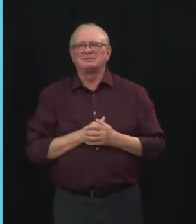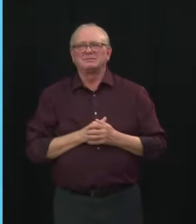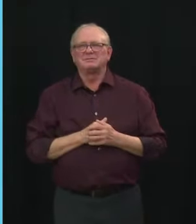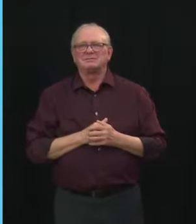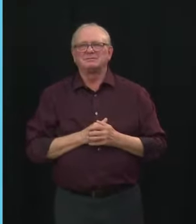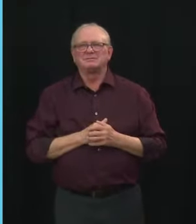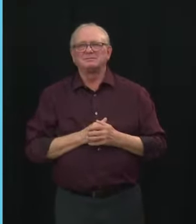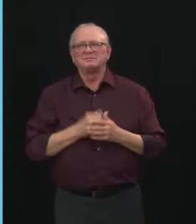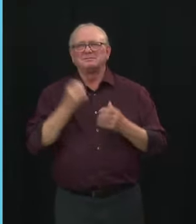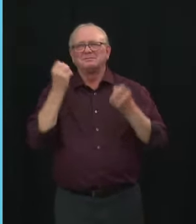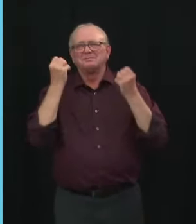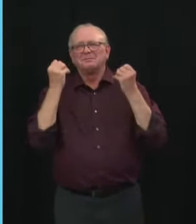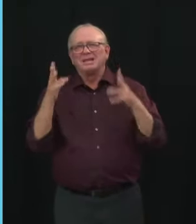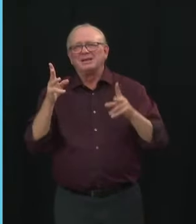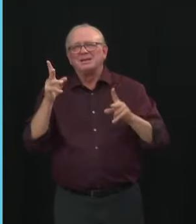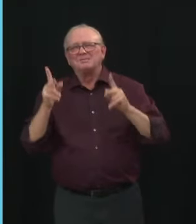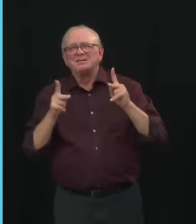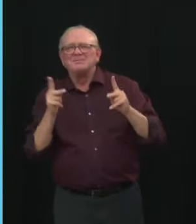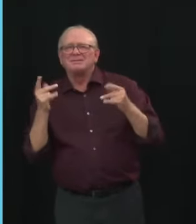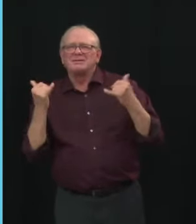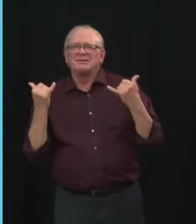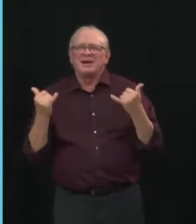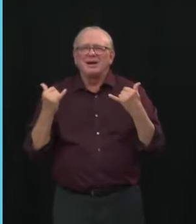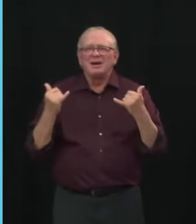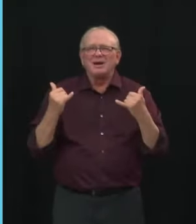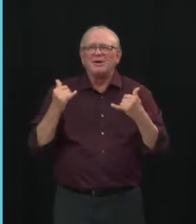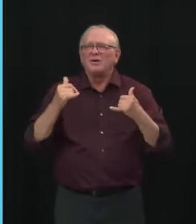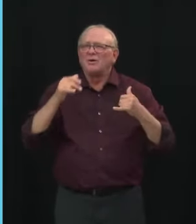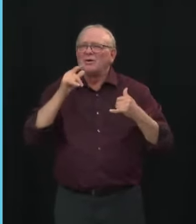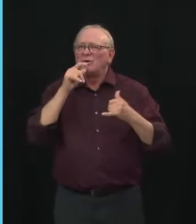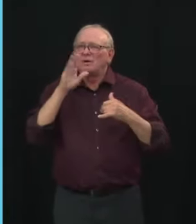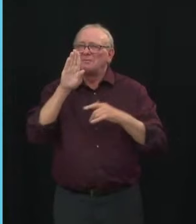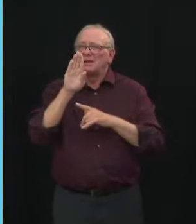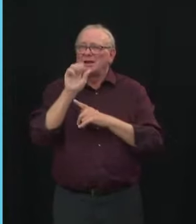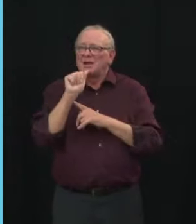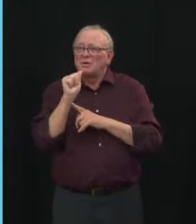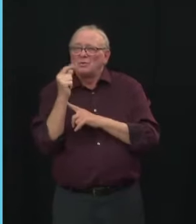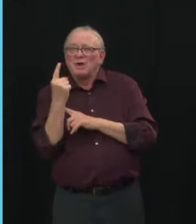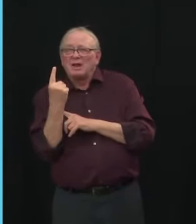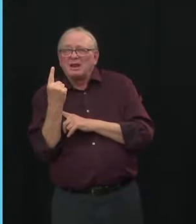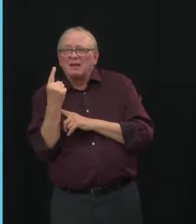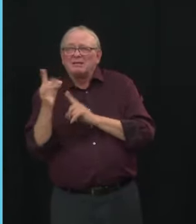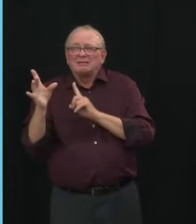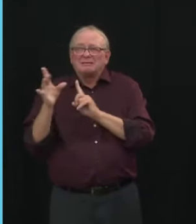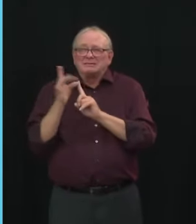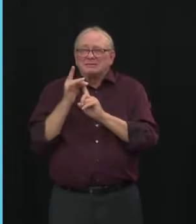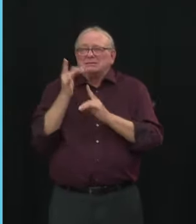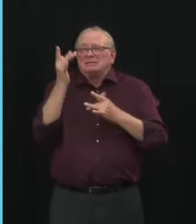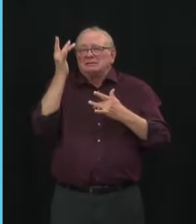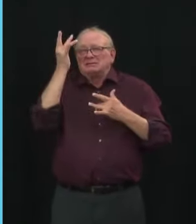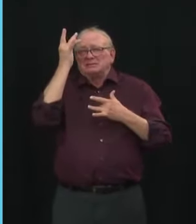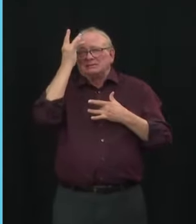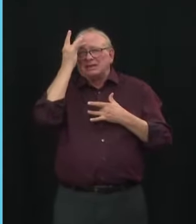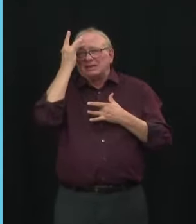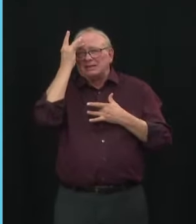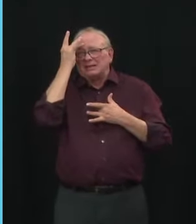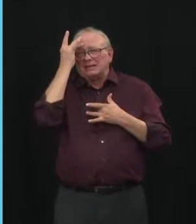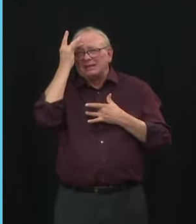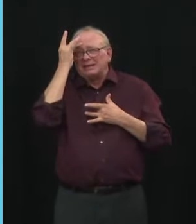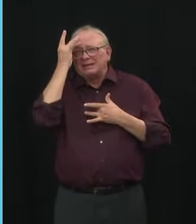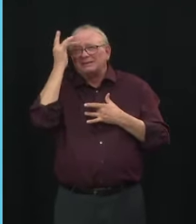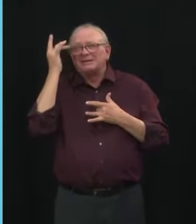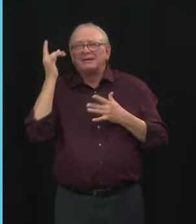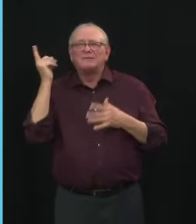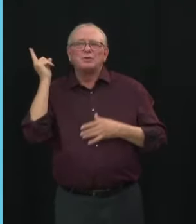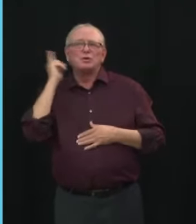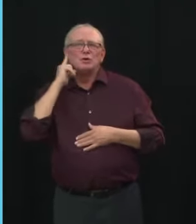of the population who got BA1. And then the advice from the